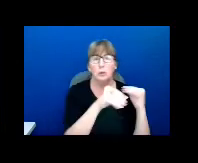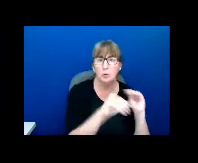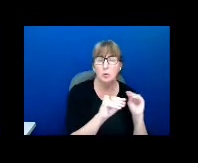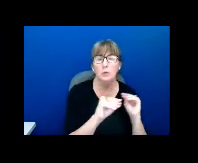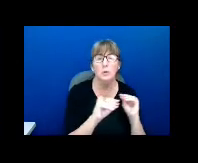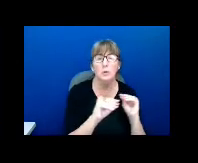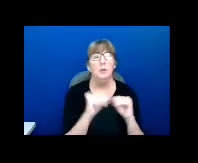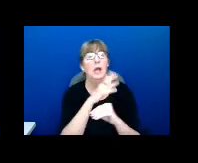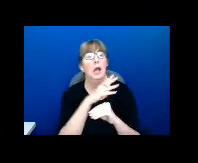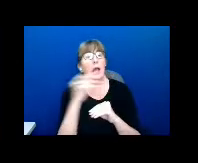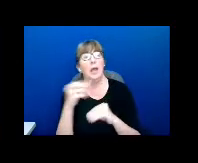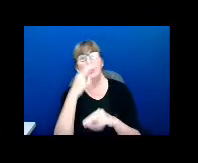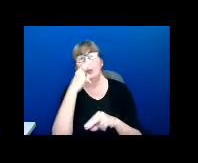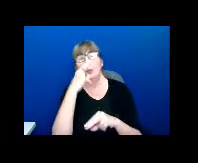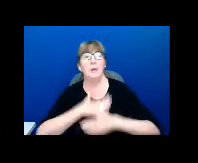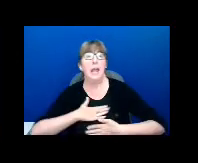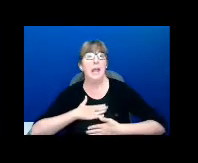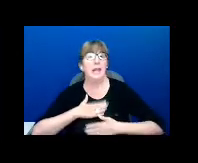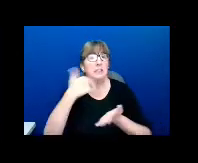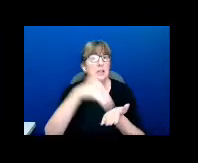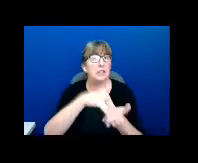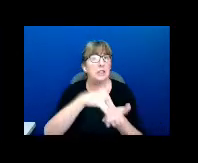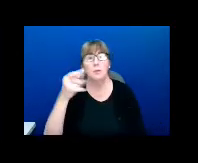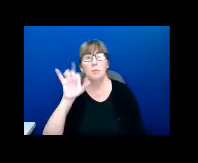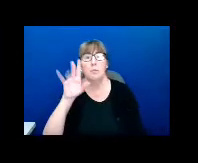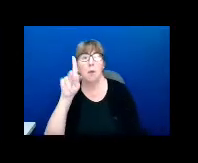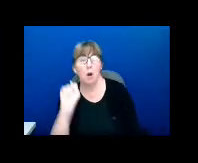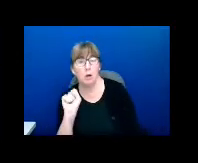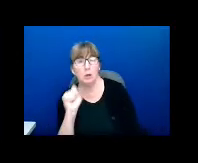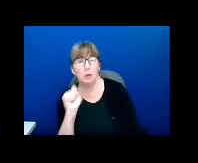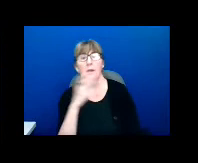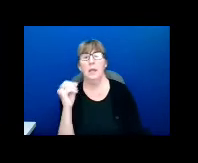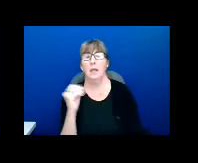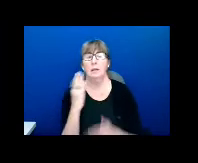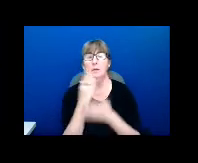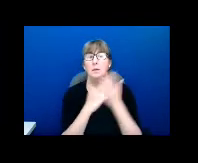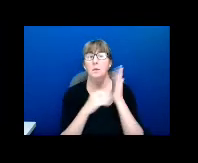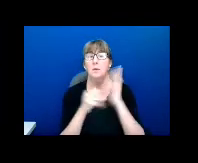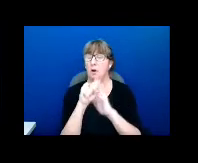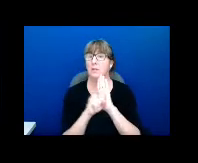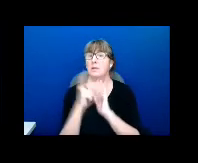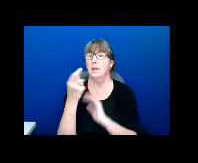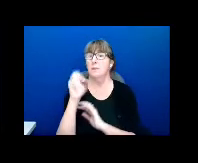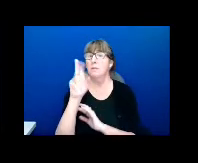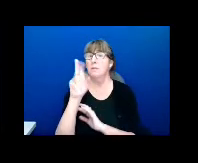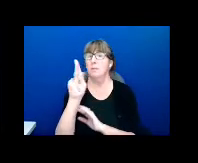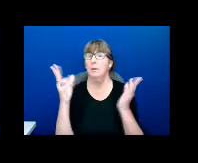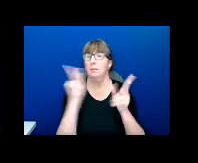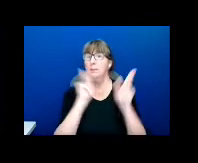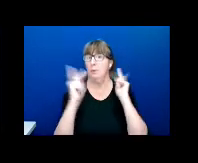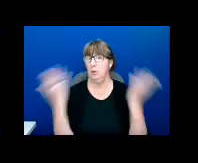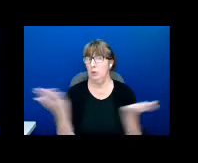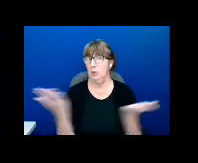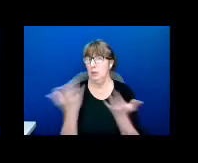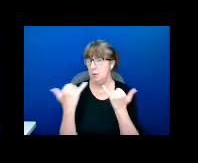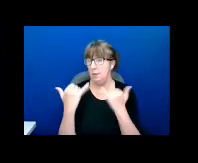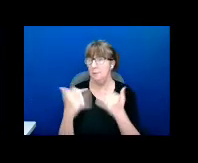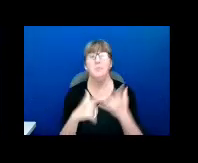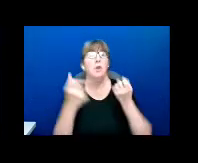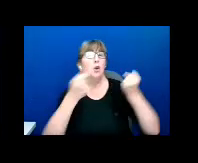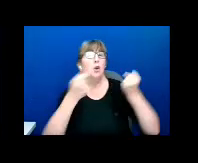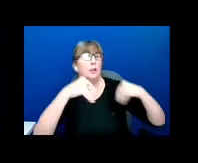use recreation centers, parks, and we're going to have some of our state park people here today. Car dealerships,